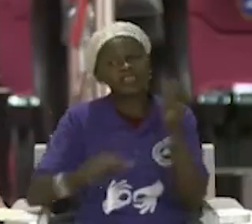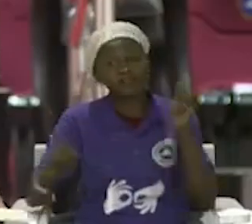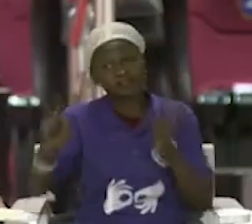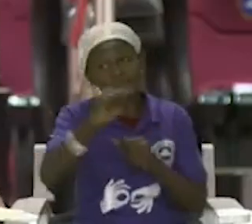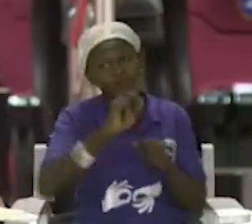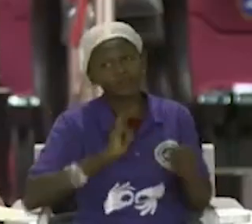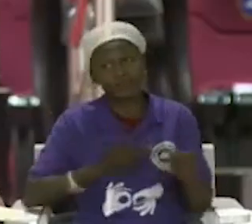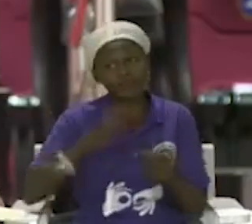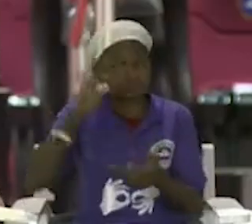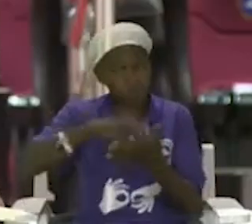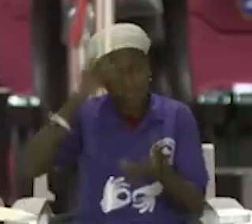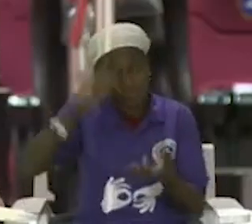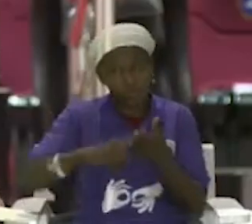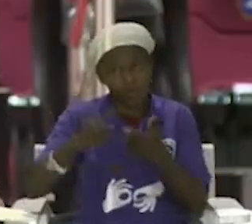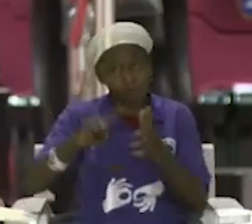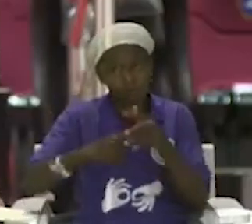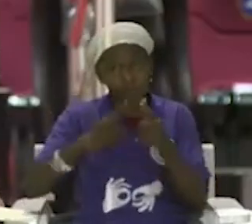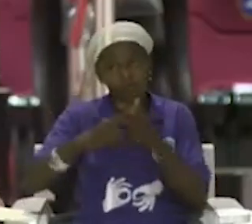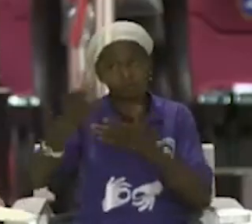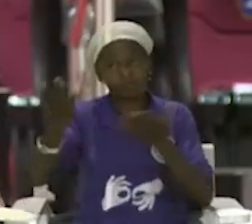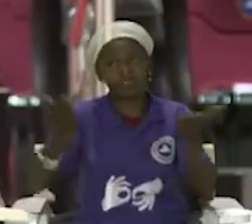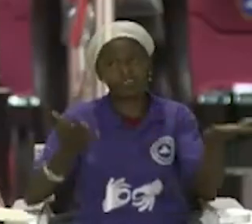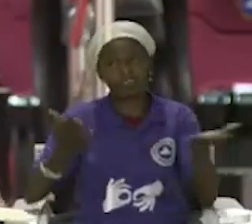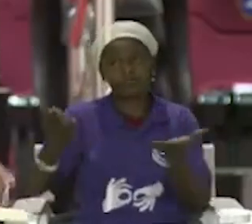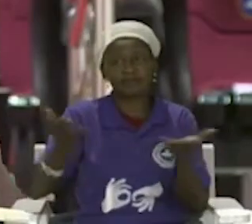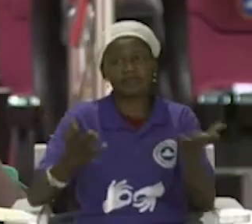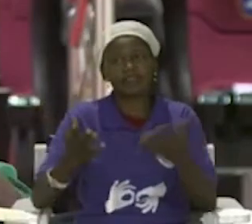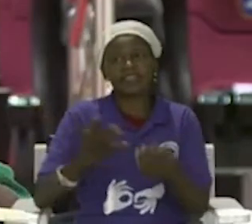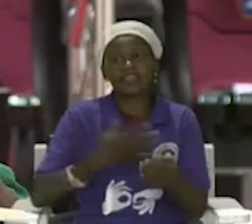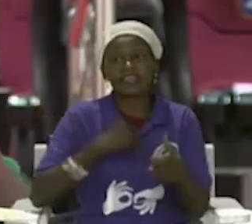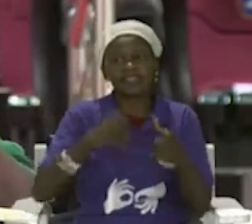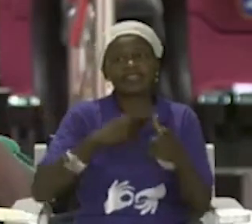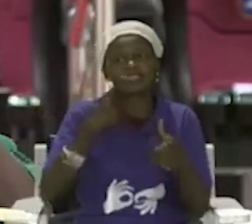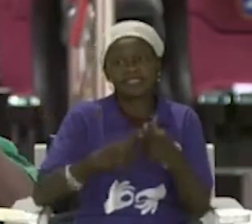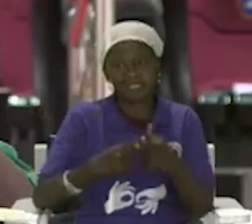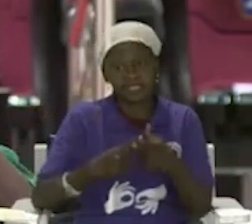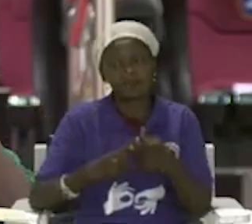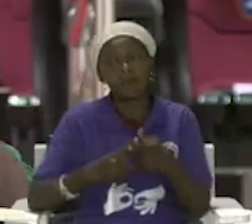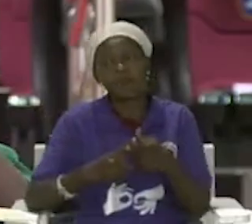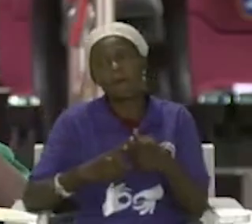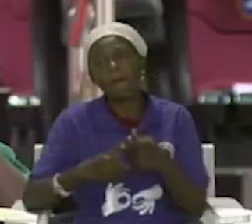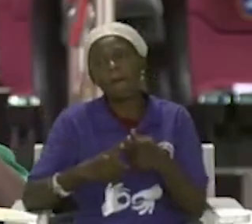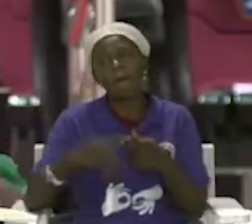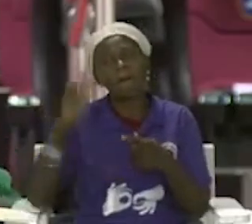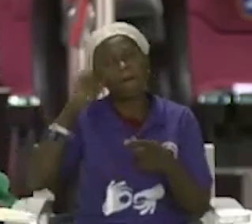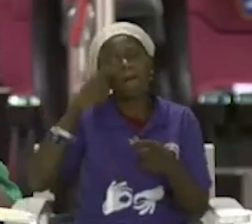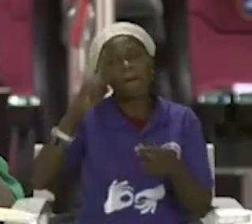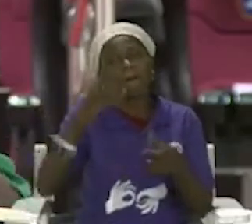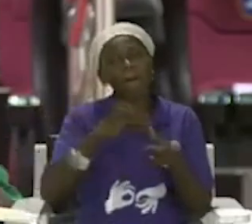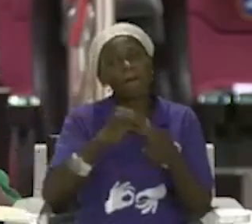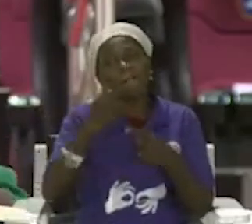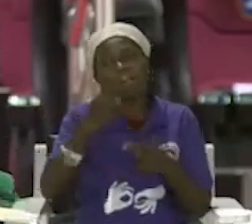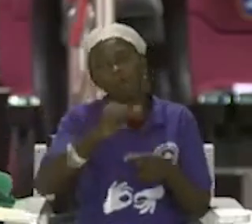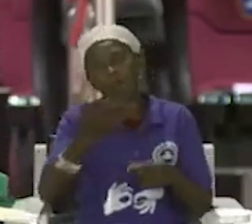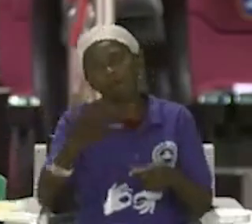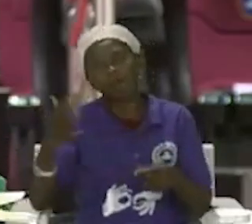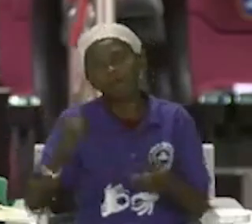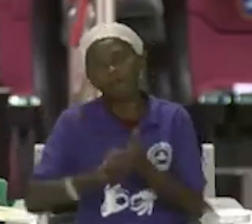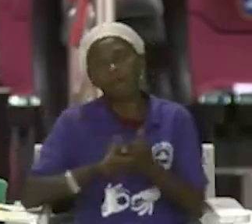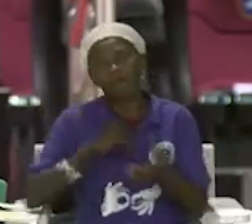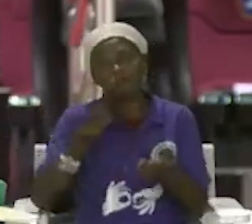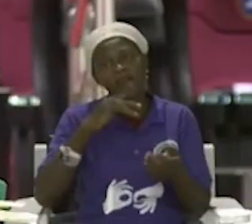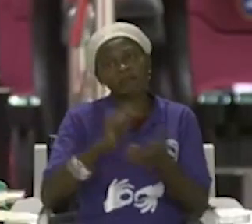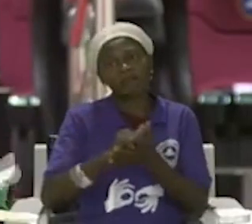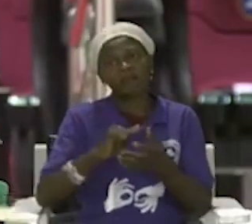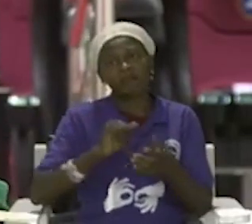will learn to begin to serve. And then, of course, he said one or two other things that I said,